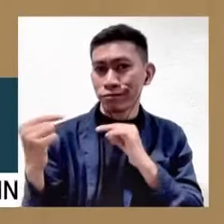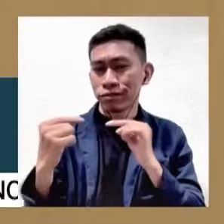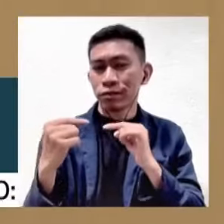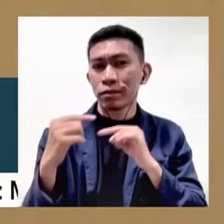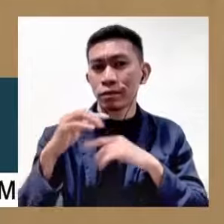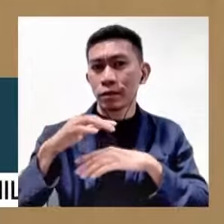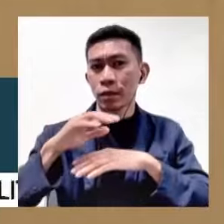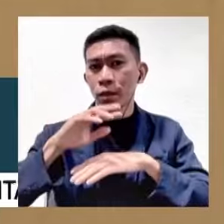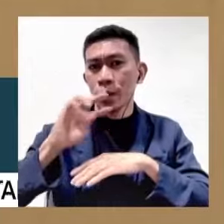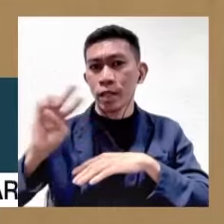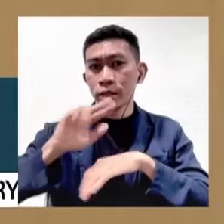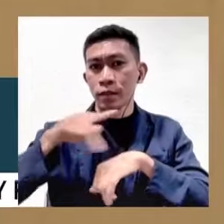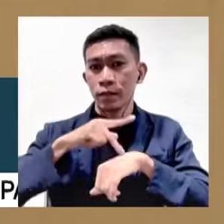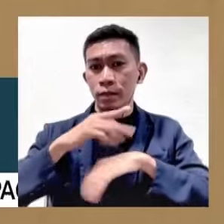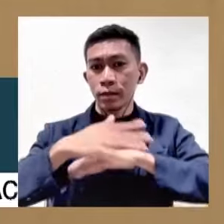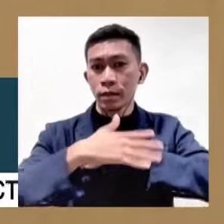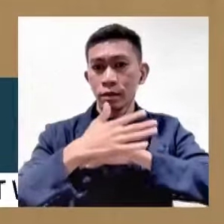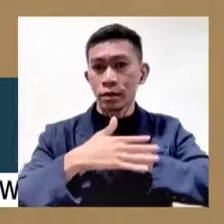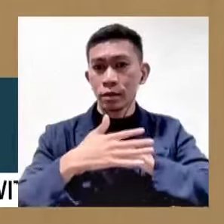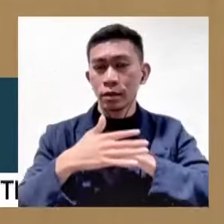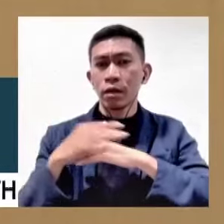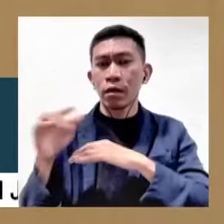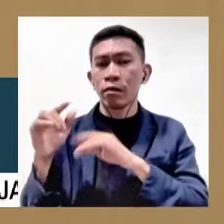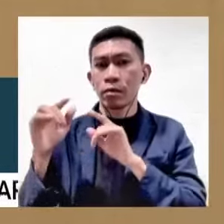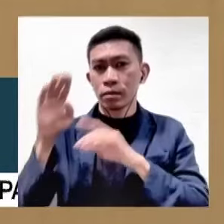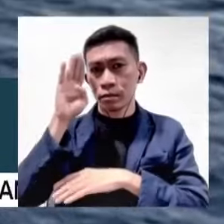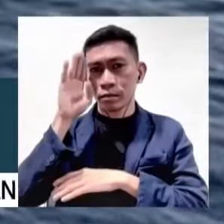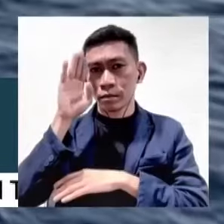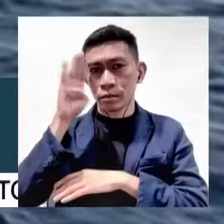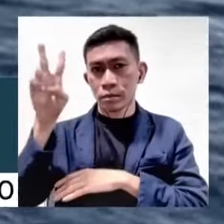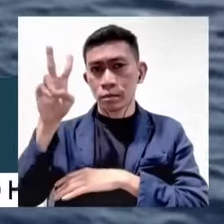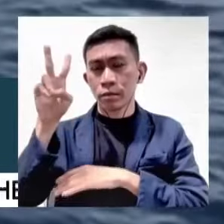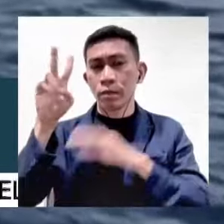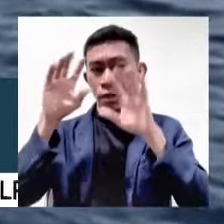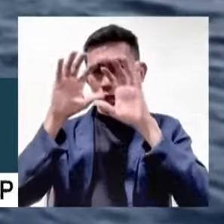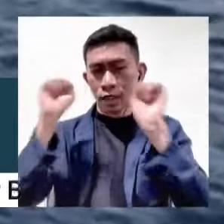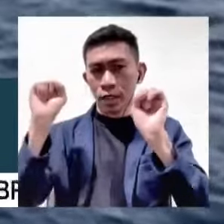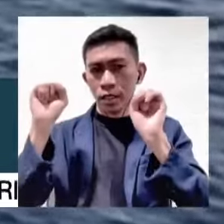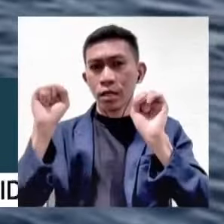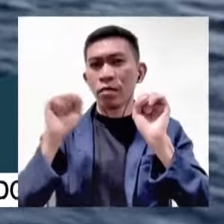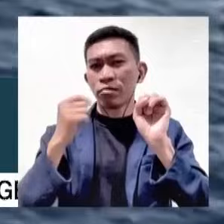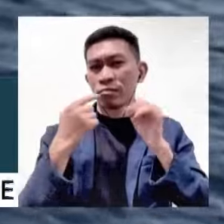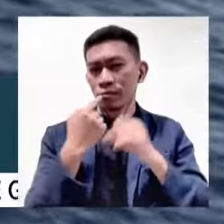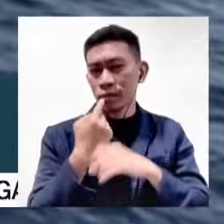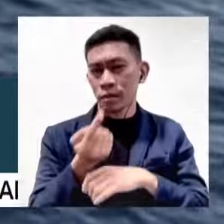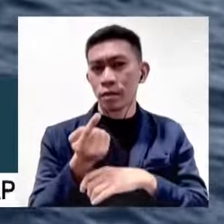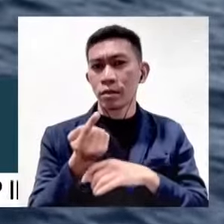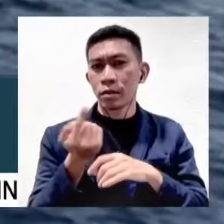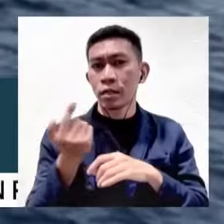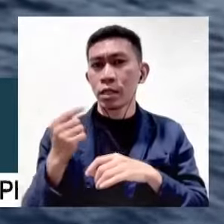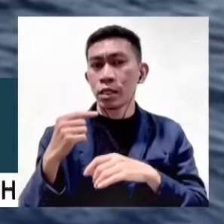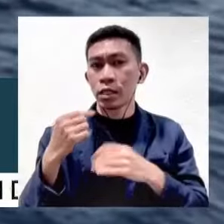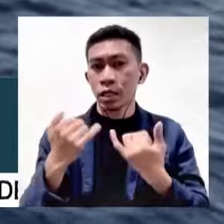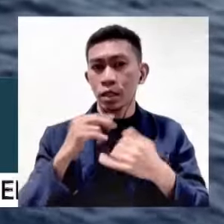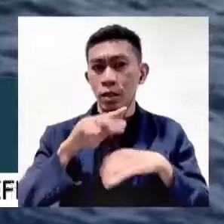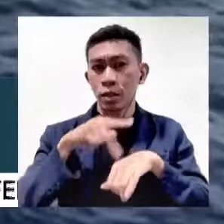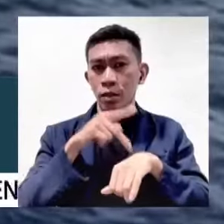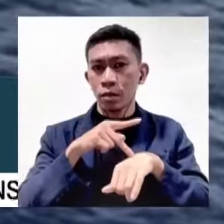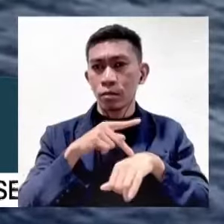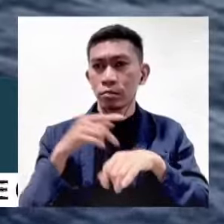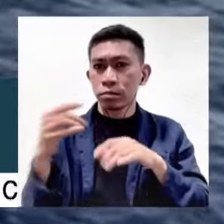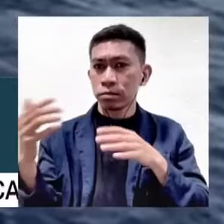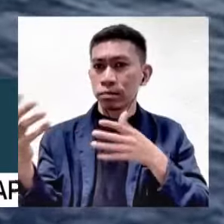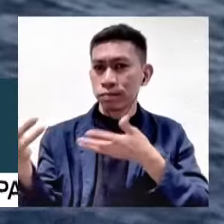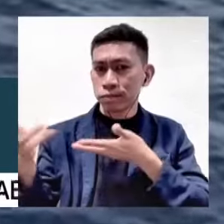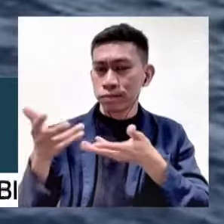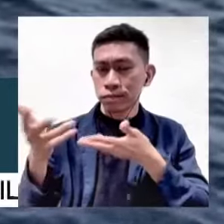told Japanese media earlier Manila's diplomatic relations with Beijing are headed in a poor direction following a series